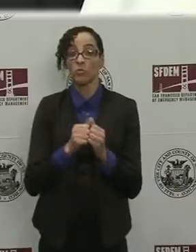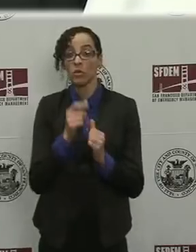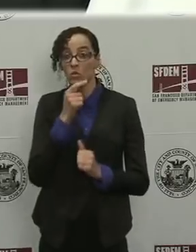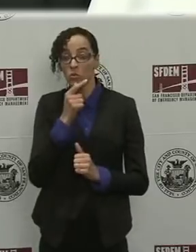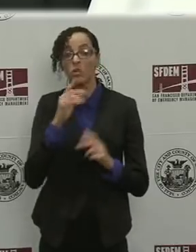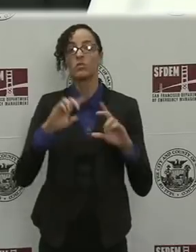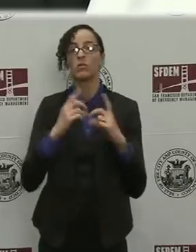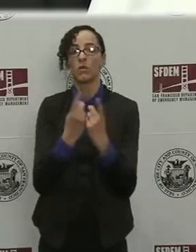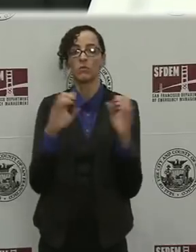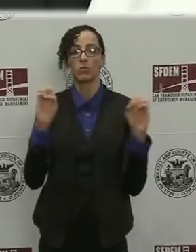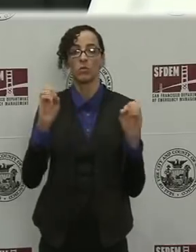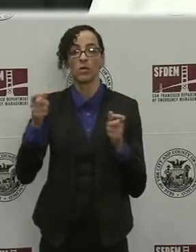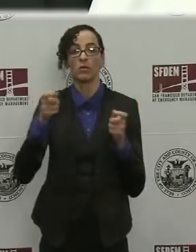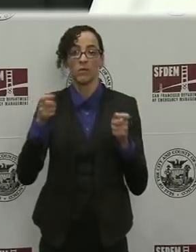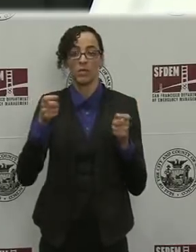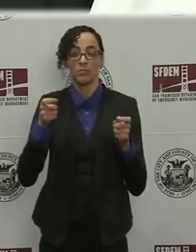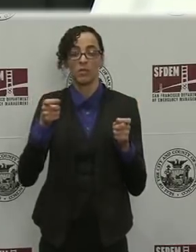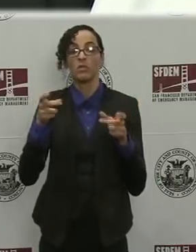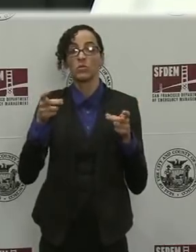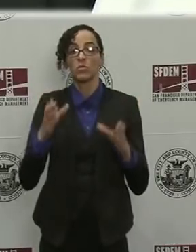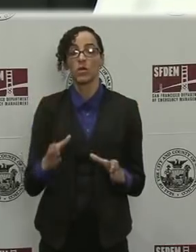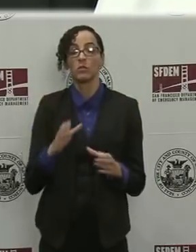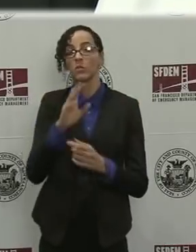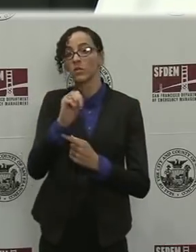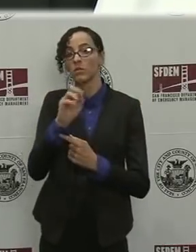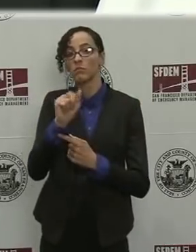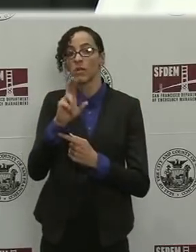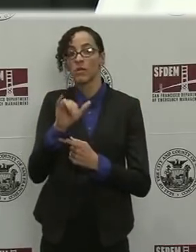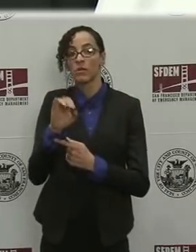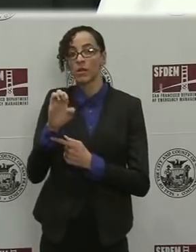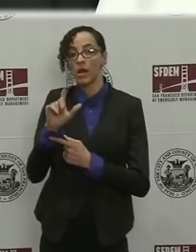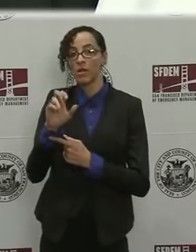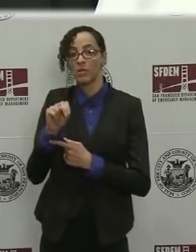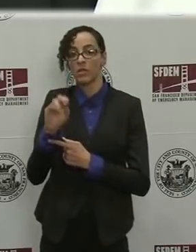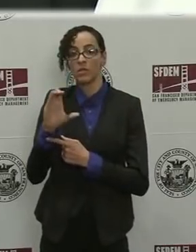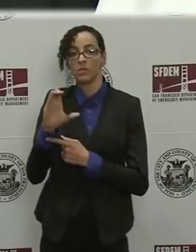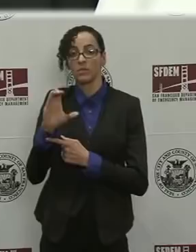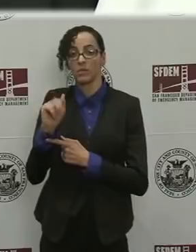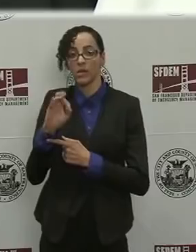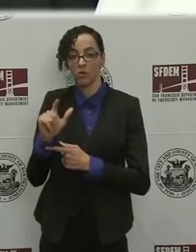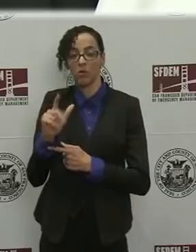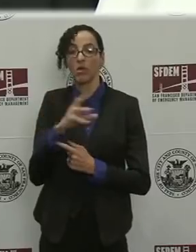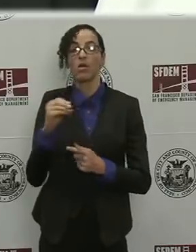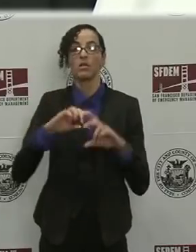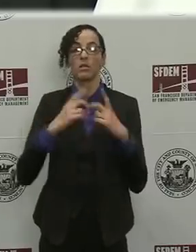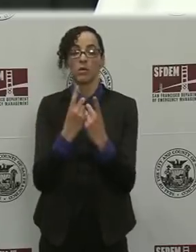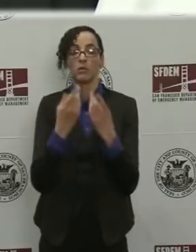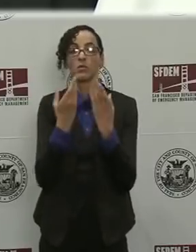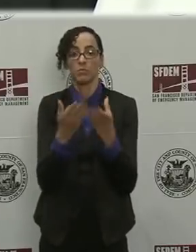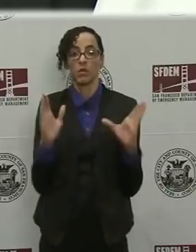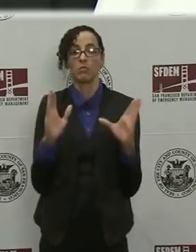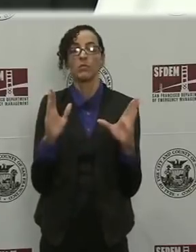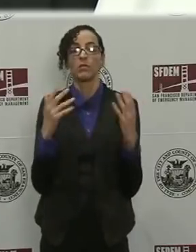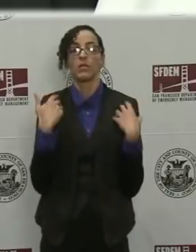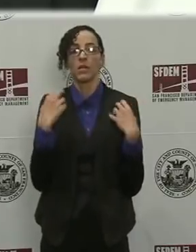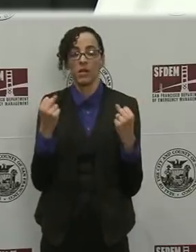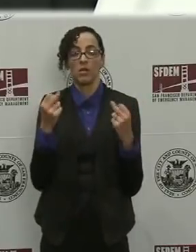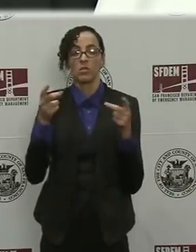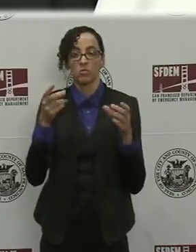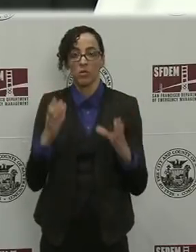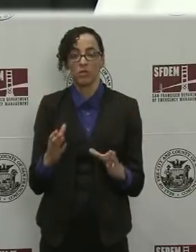Emergency Management Director Mary Ellen Carroll, as well as Department of Public Health Director Dr. Grant